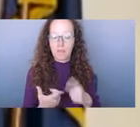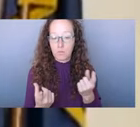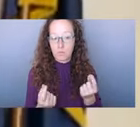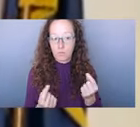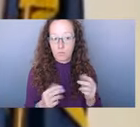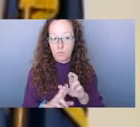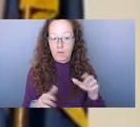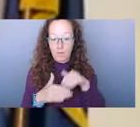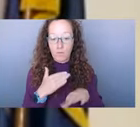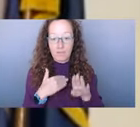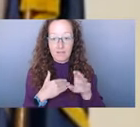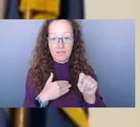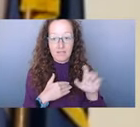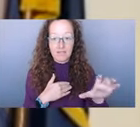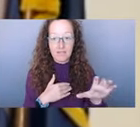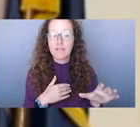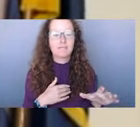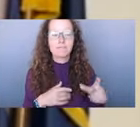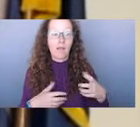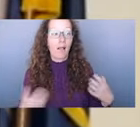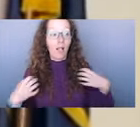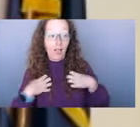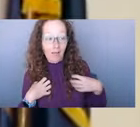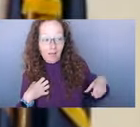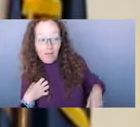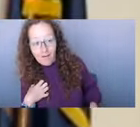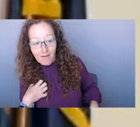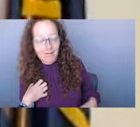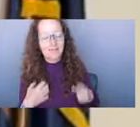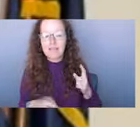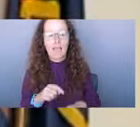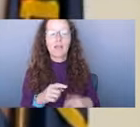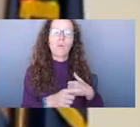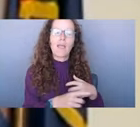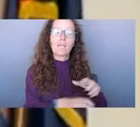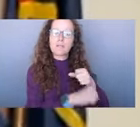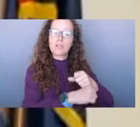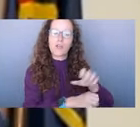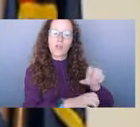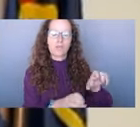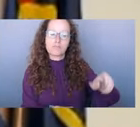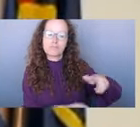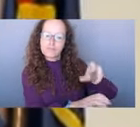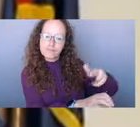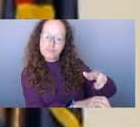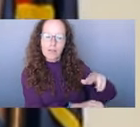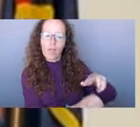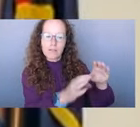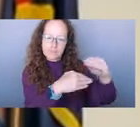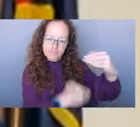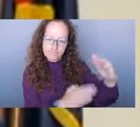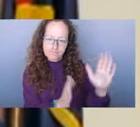our equipment, they can't have any of their personal belongings. Those go into the cubbies, but we want them close by for